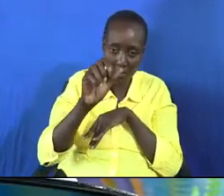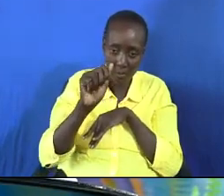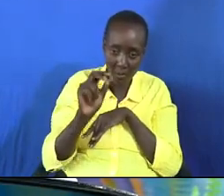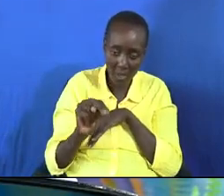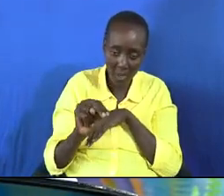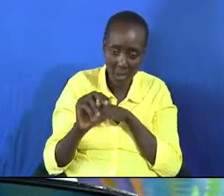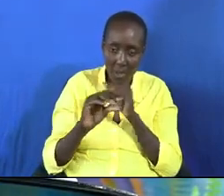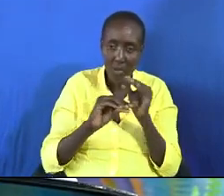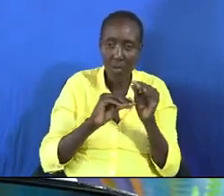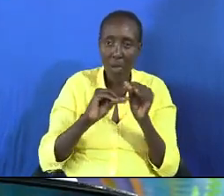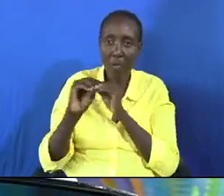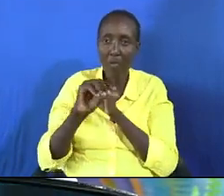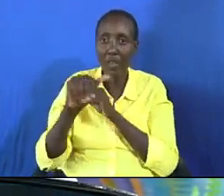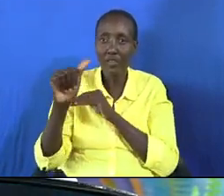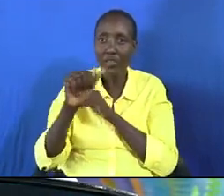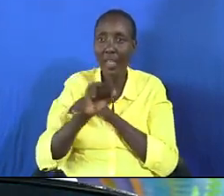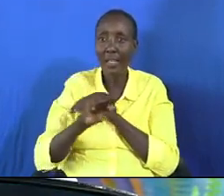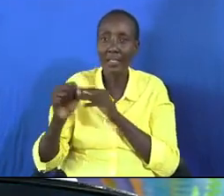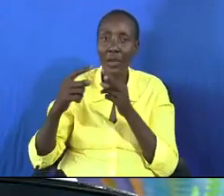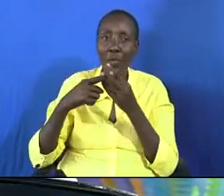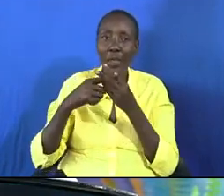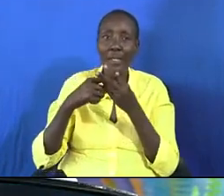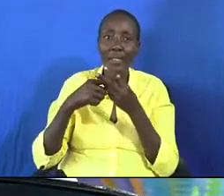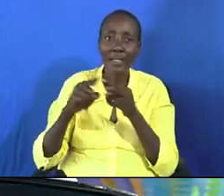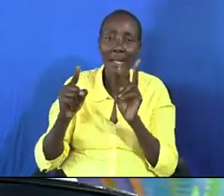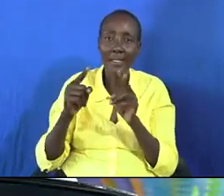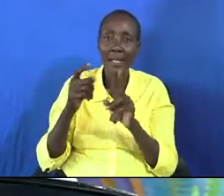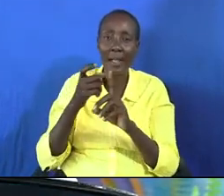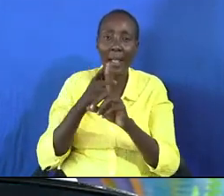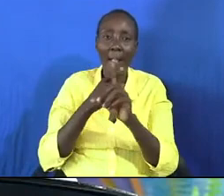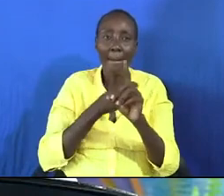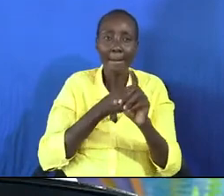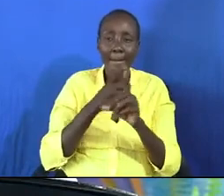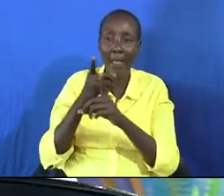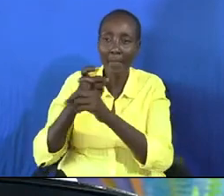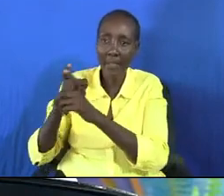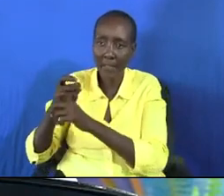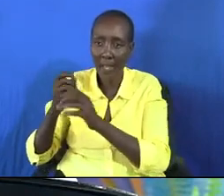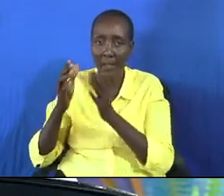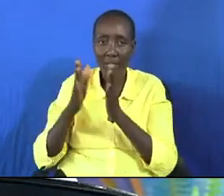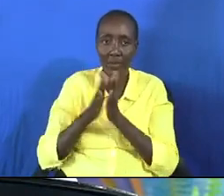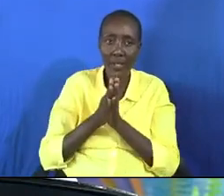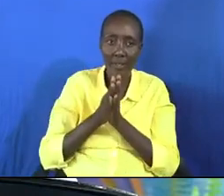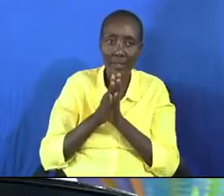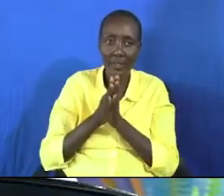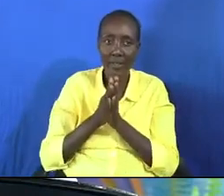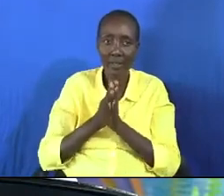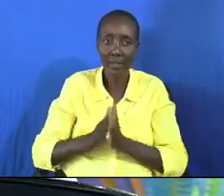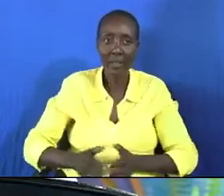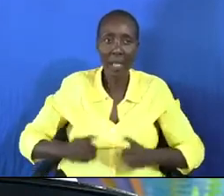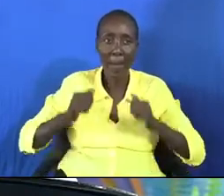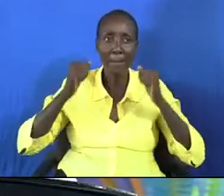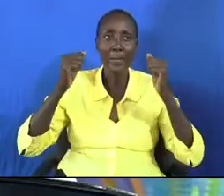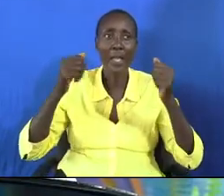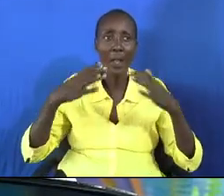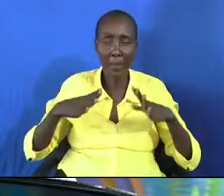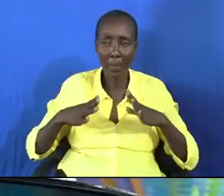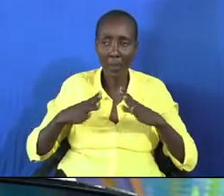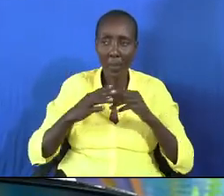We are moving to the other side. We are starting our battle with these giants that we call